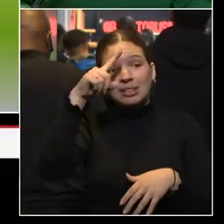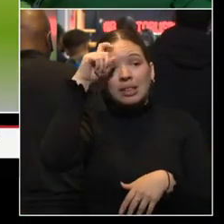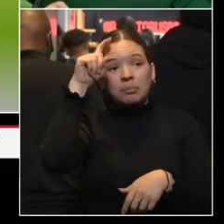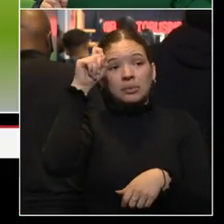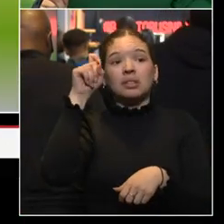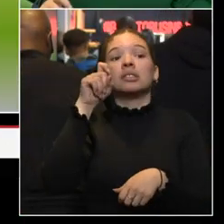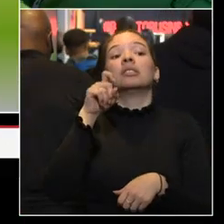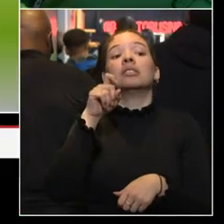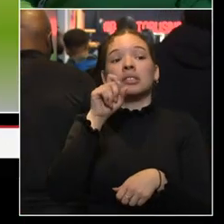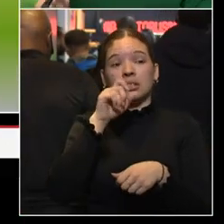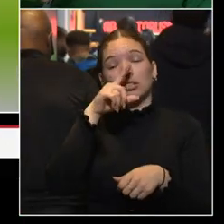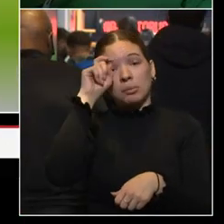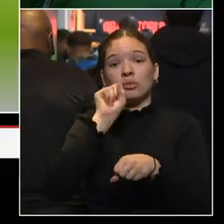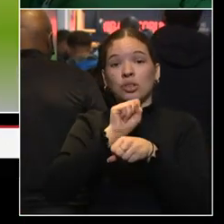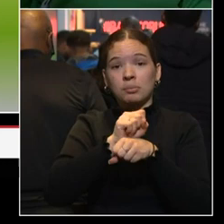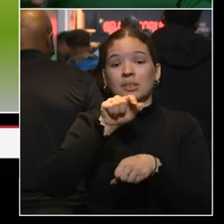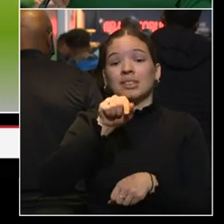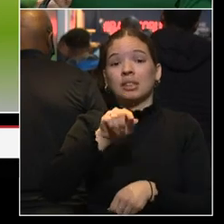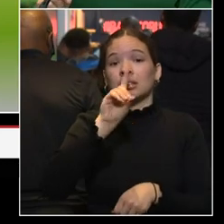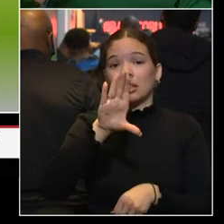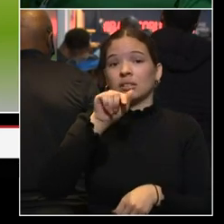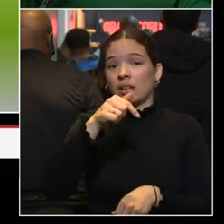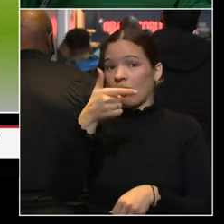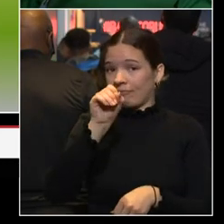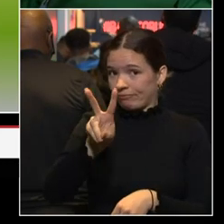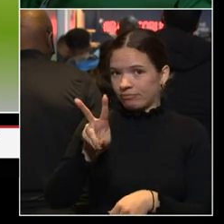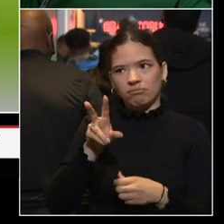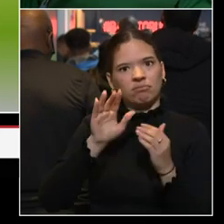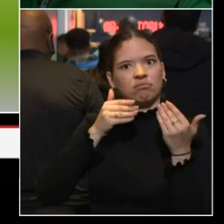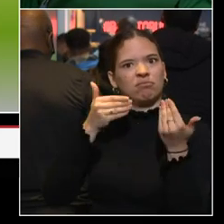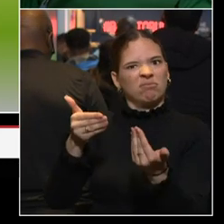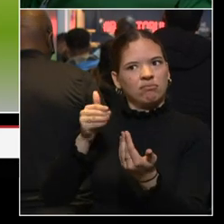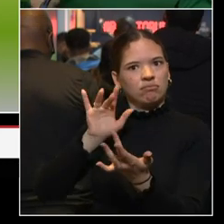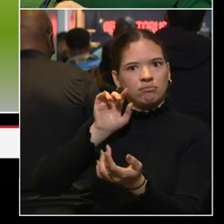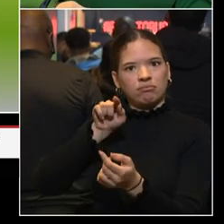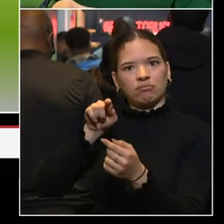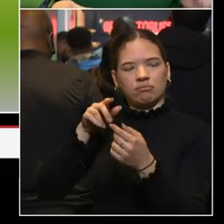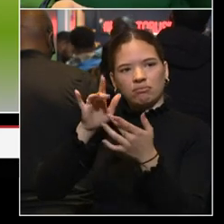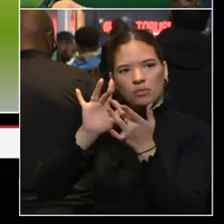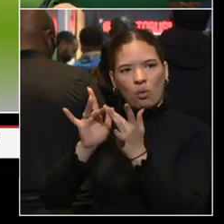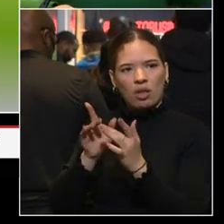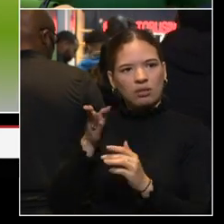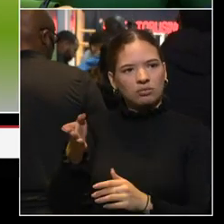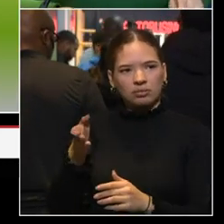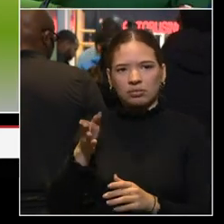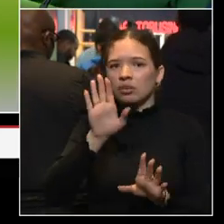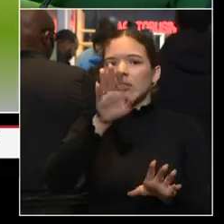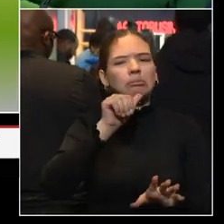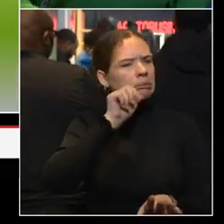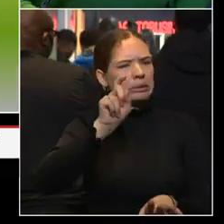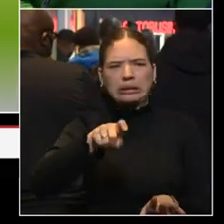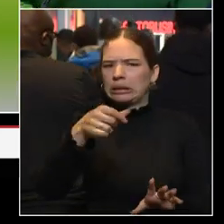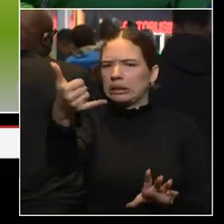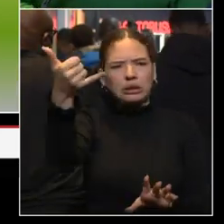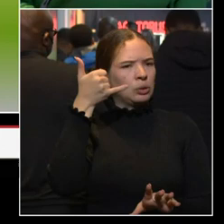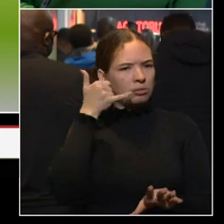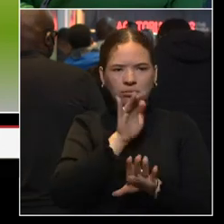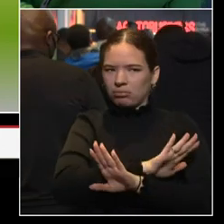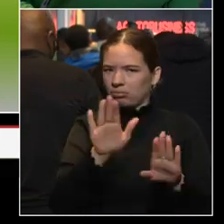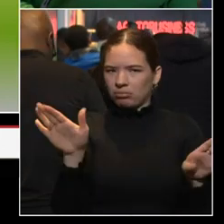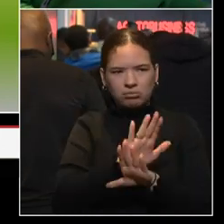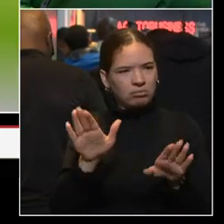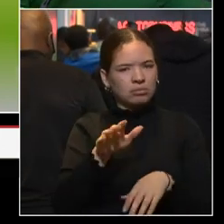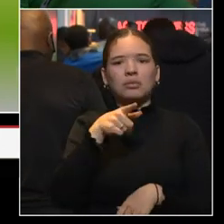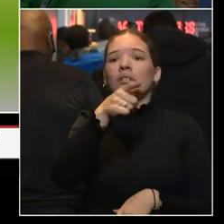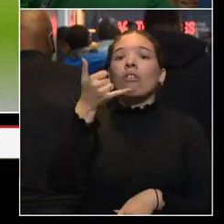Summerjobs.dc.gov is where you can go online and apply. Don't call Councilmember McDuffie. Don't call Deputy Mayor